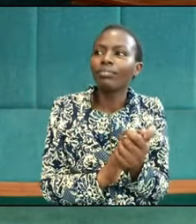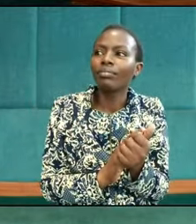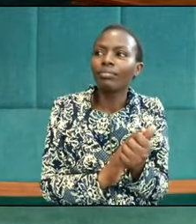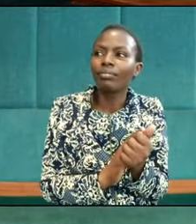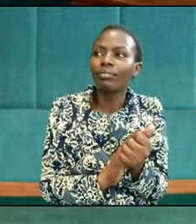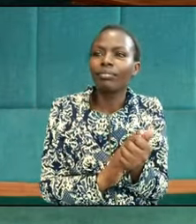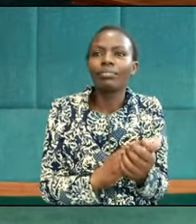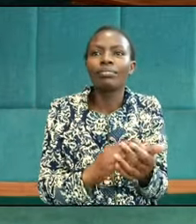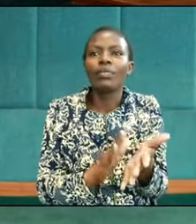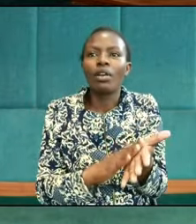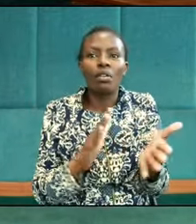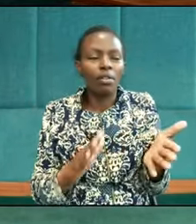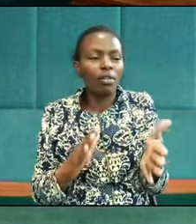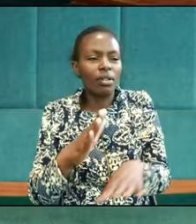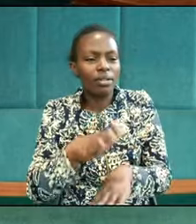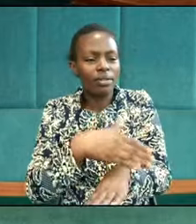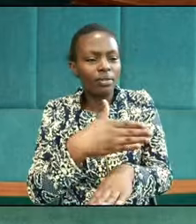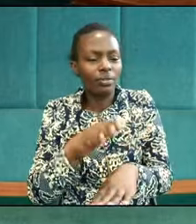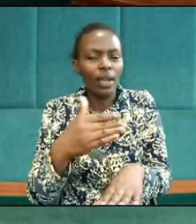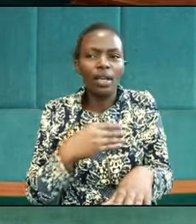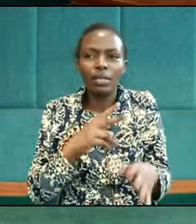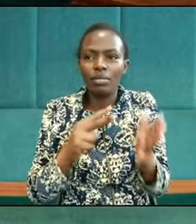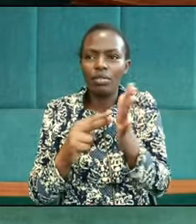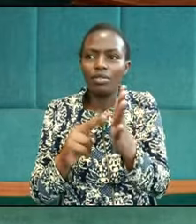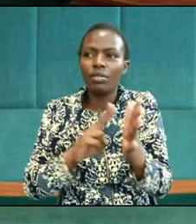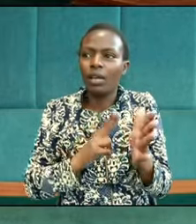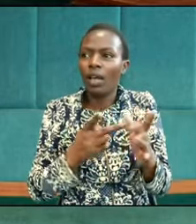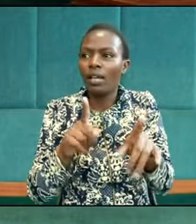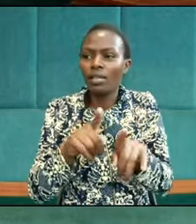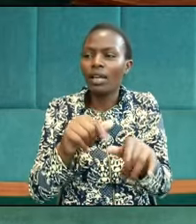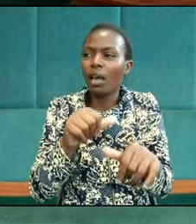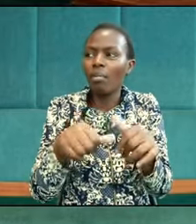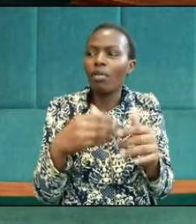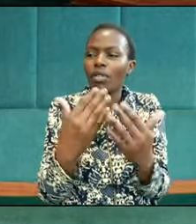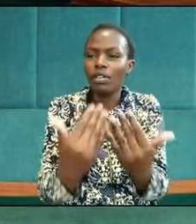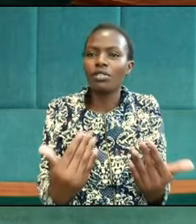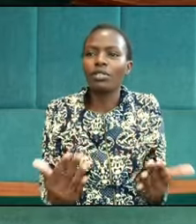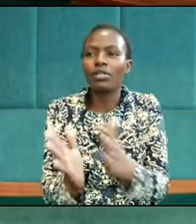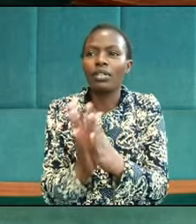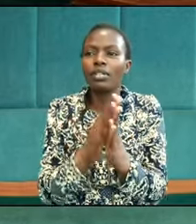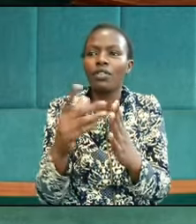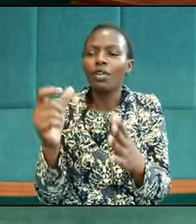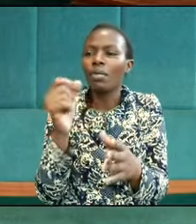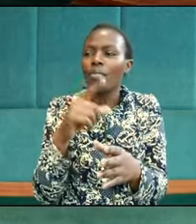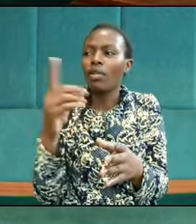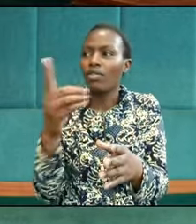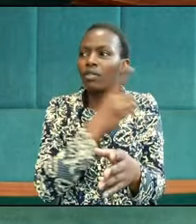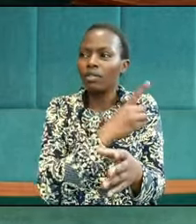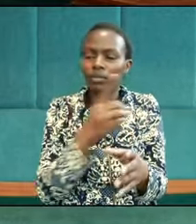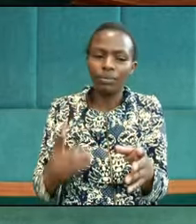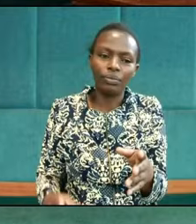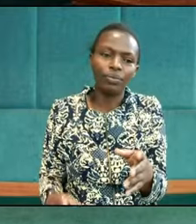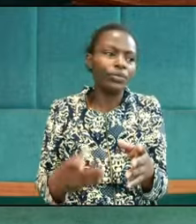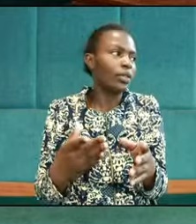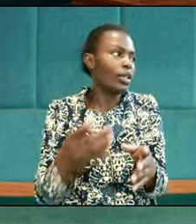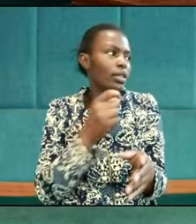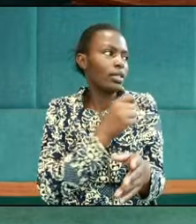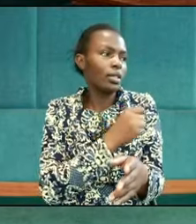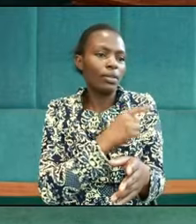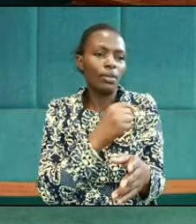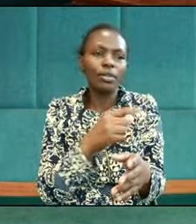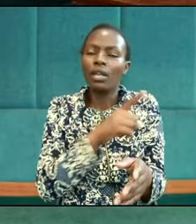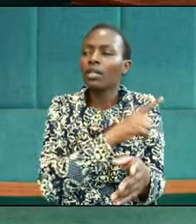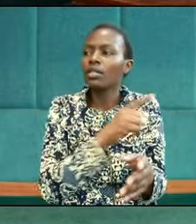The Glorious Chorale have been presenting the children's sermon for the month of December. Our theme this month is